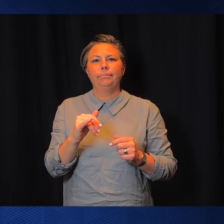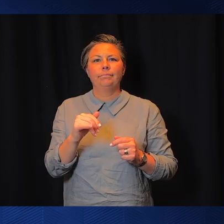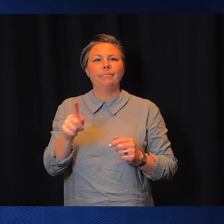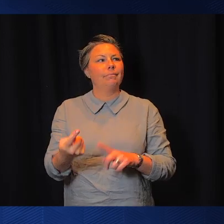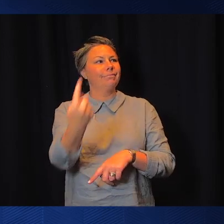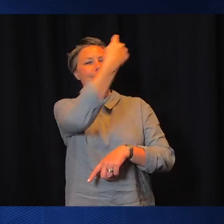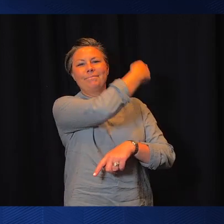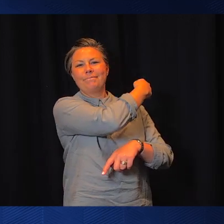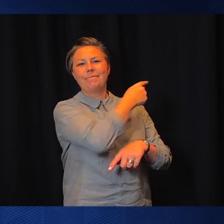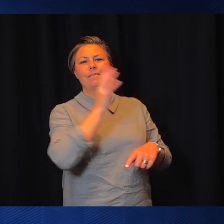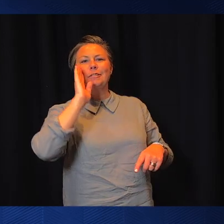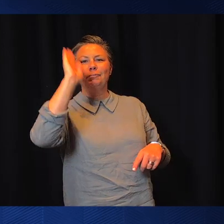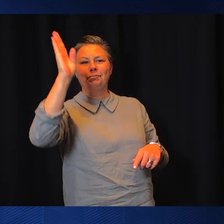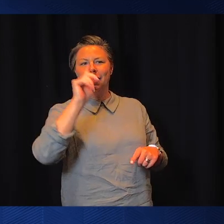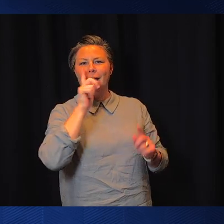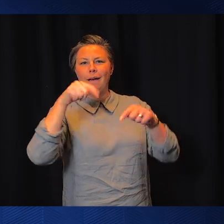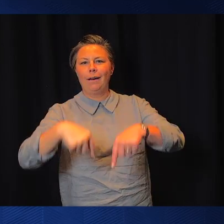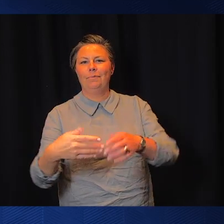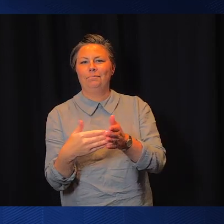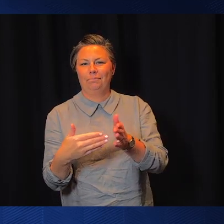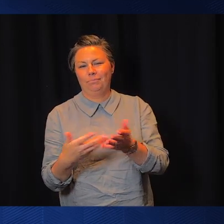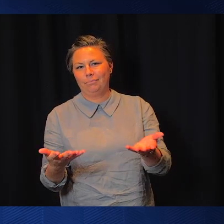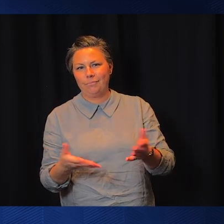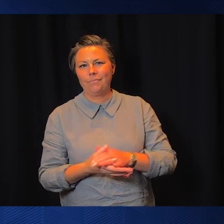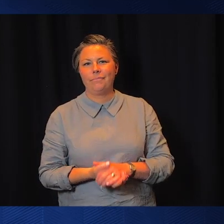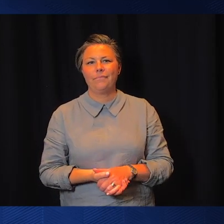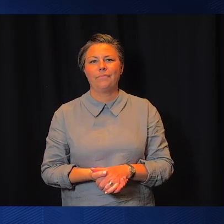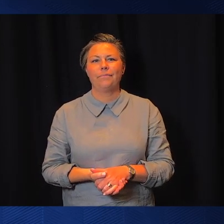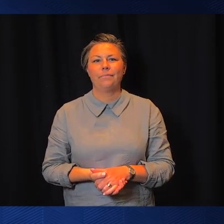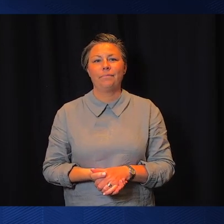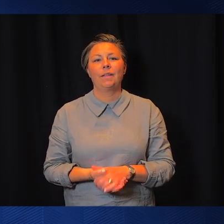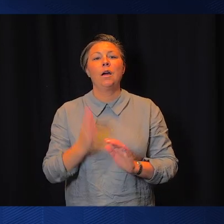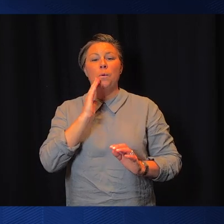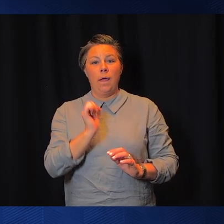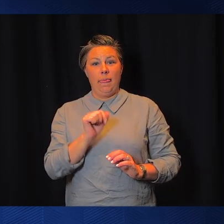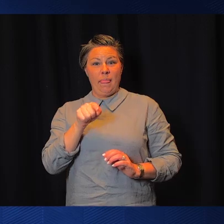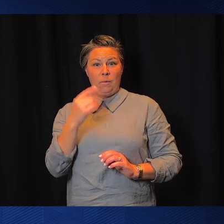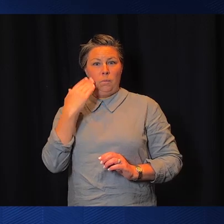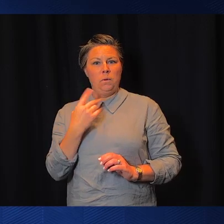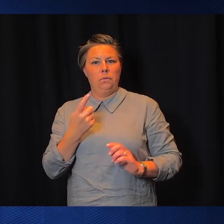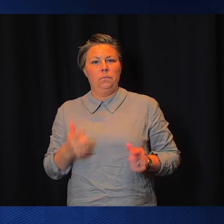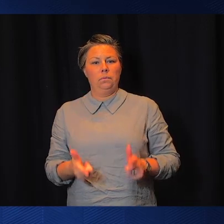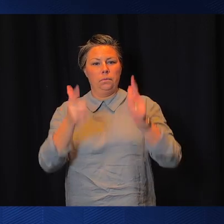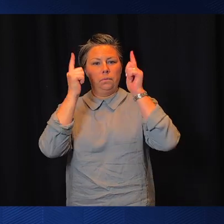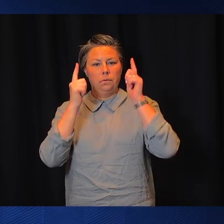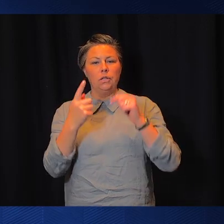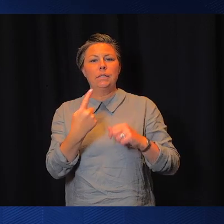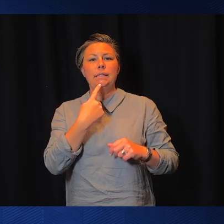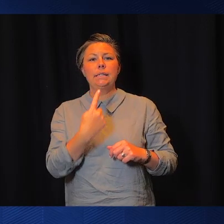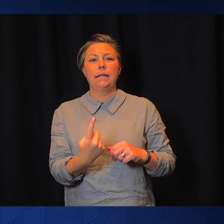the other session. She said, NDMO in Fiji